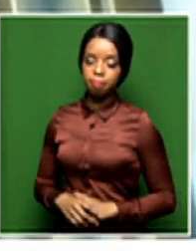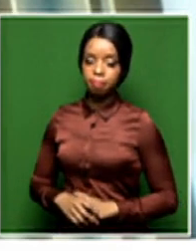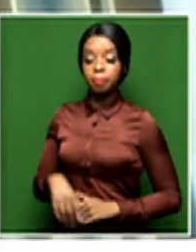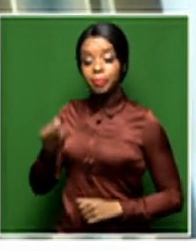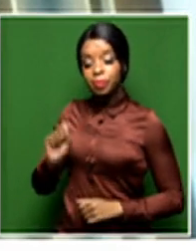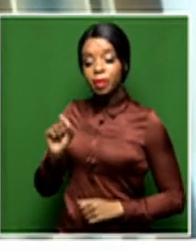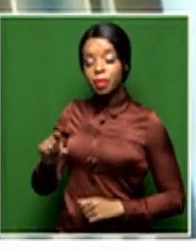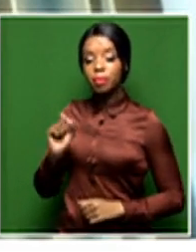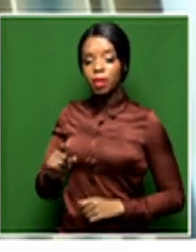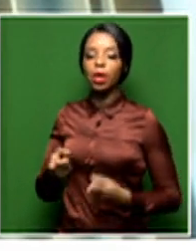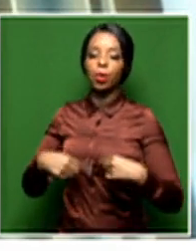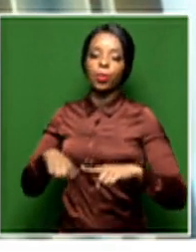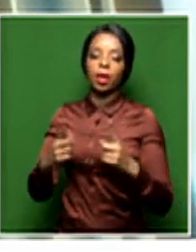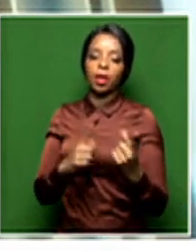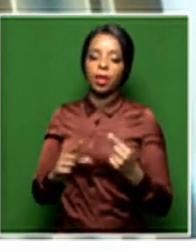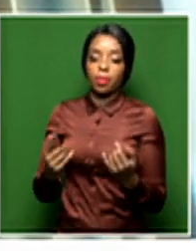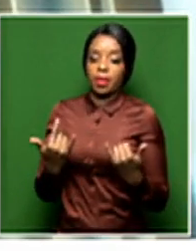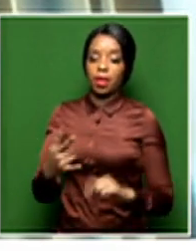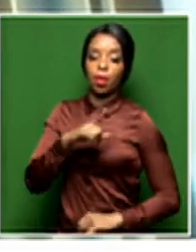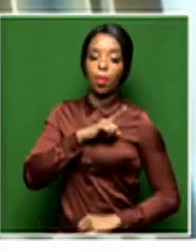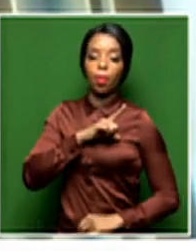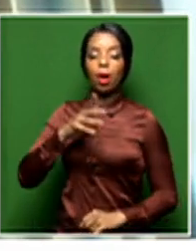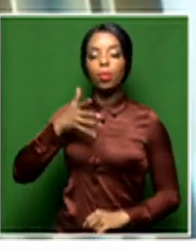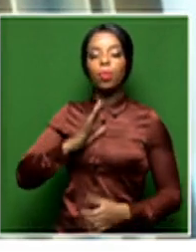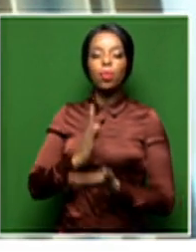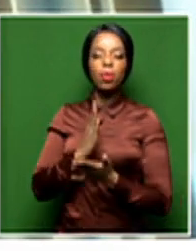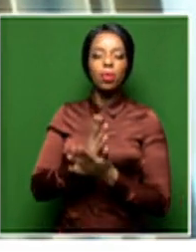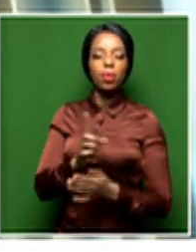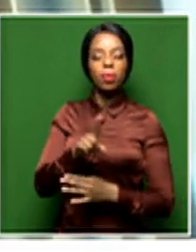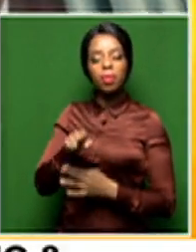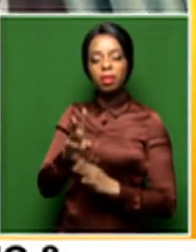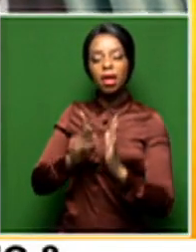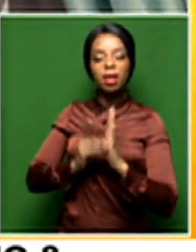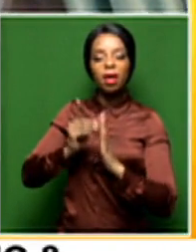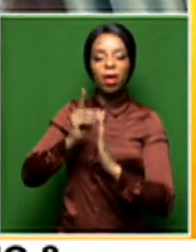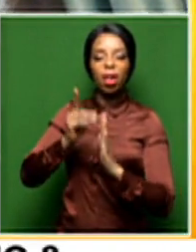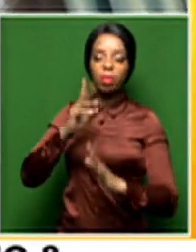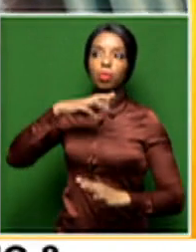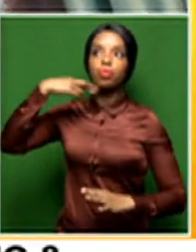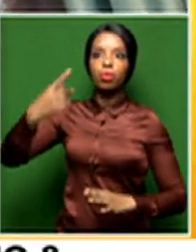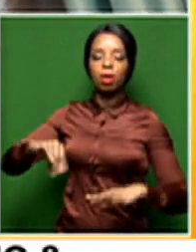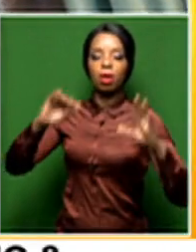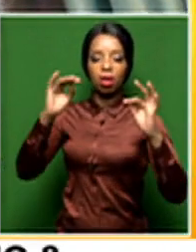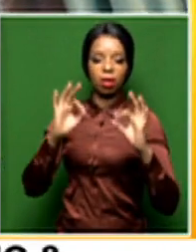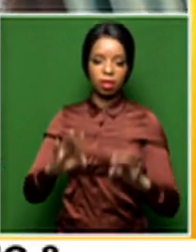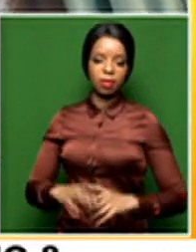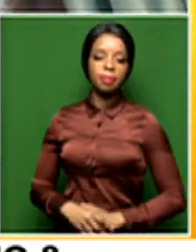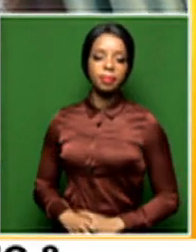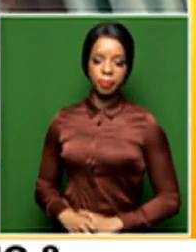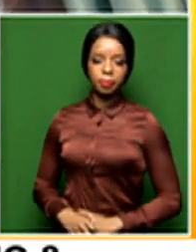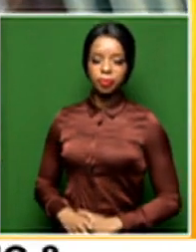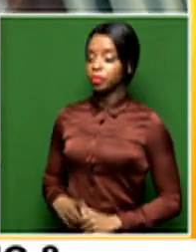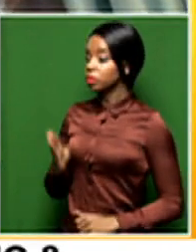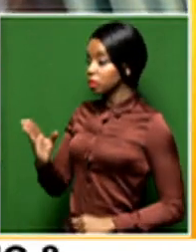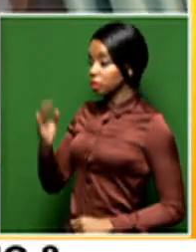in earnest, you know, to ensure that this development becomes a reality. Yeah, the idea is fantastic. And